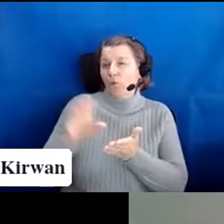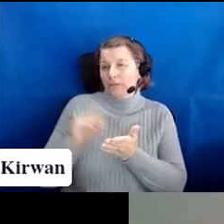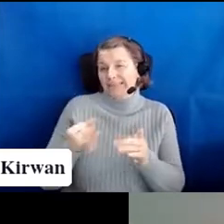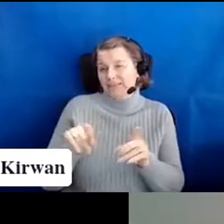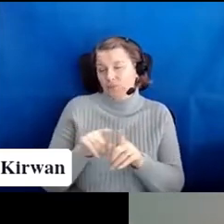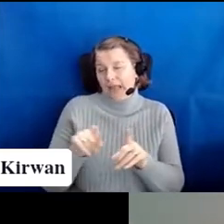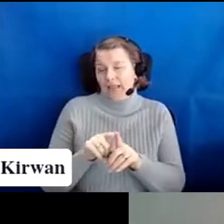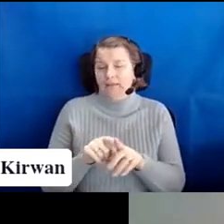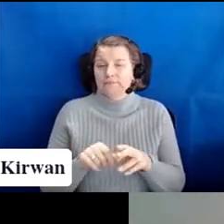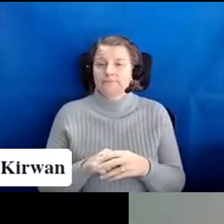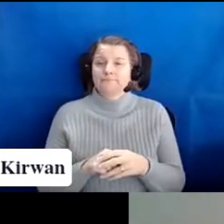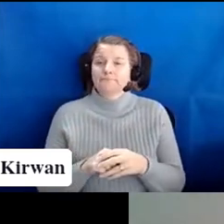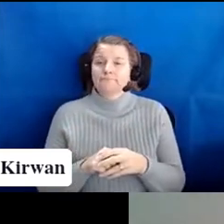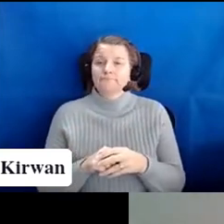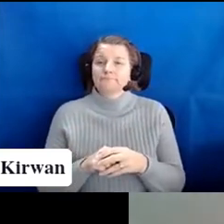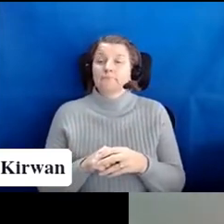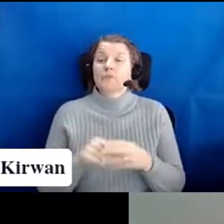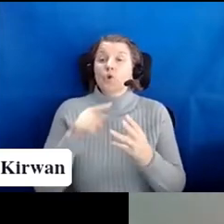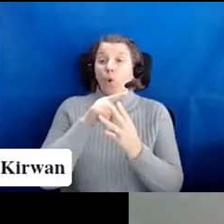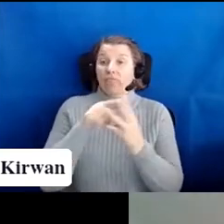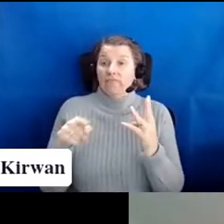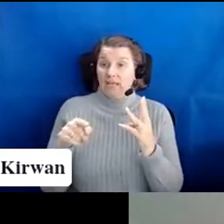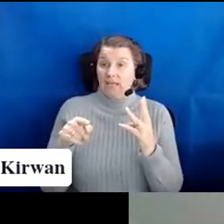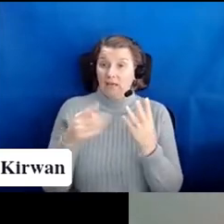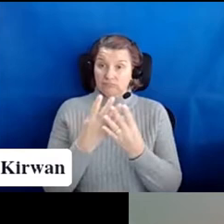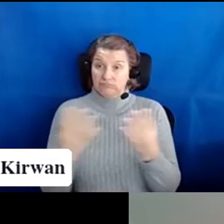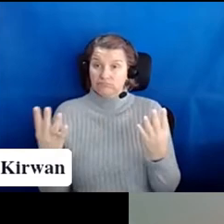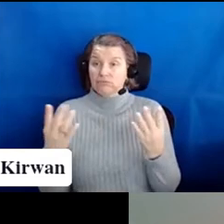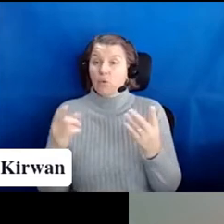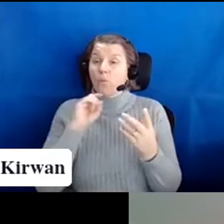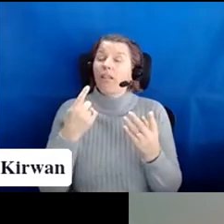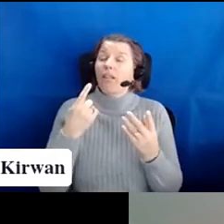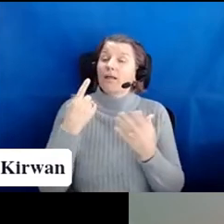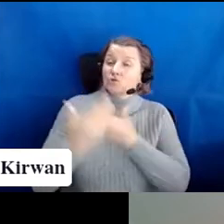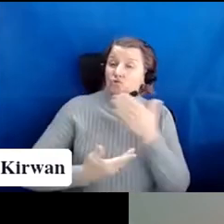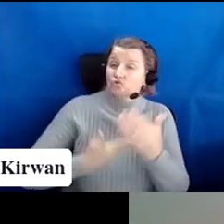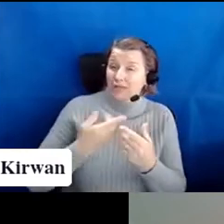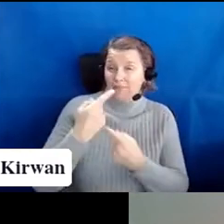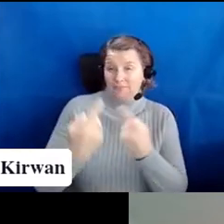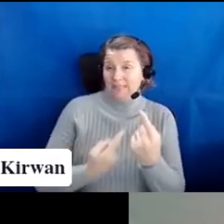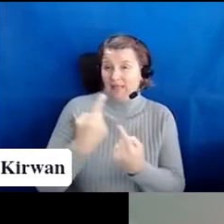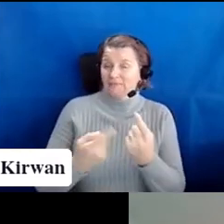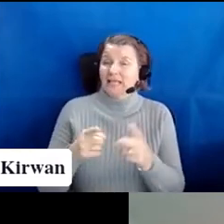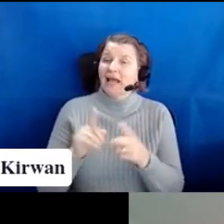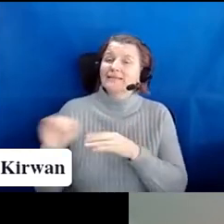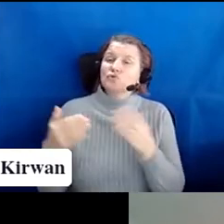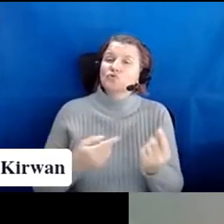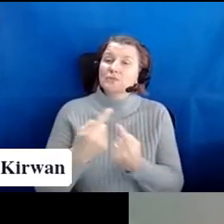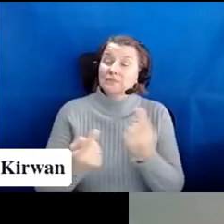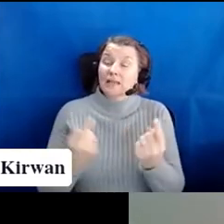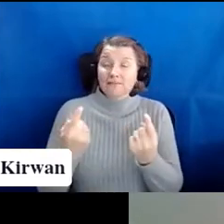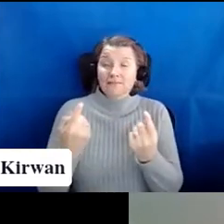In a minute, our three guests will describe themselves as well as introduce themselves. If you are experiencing